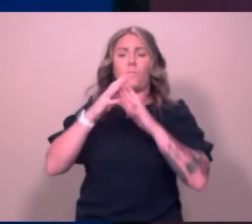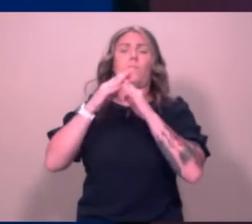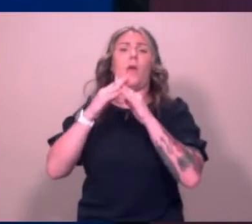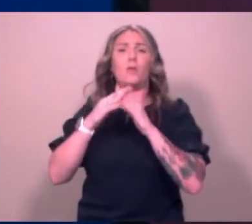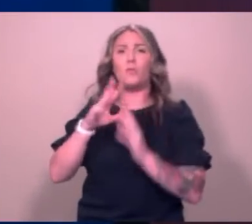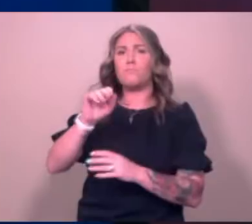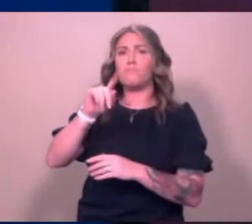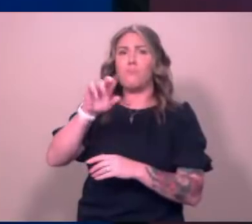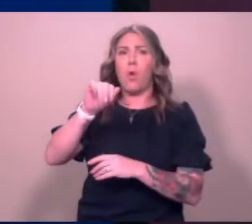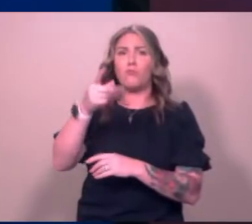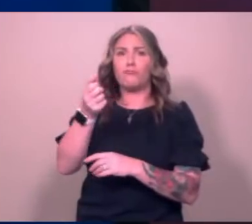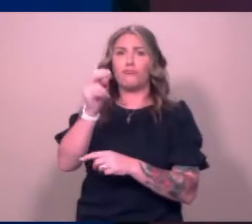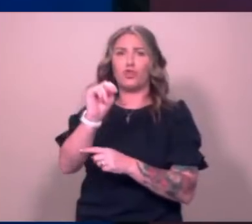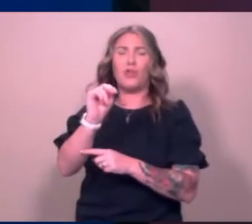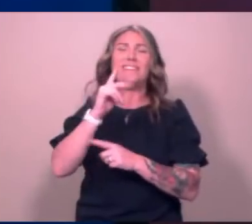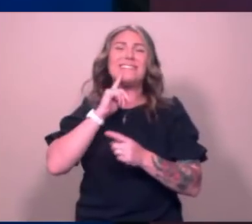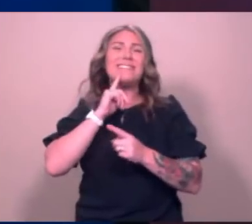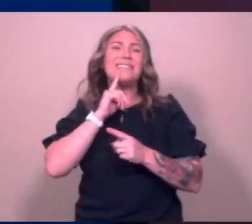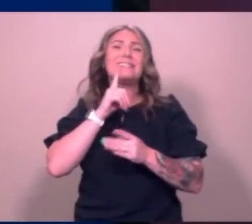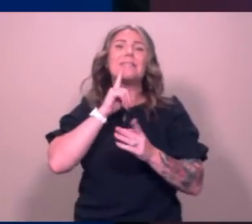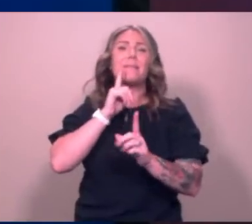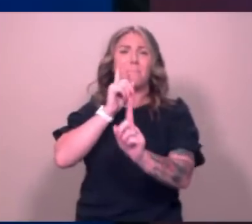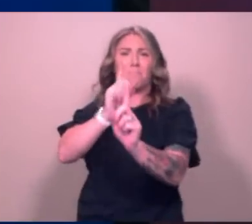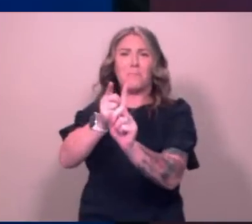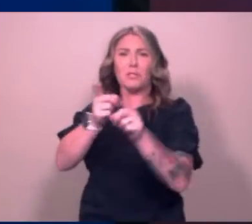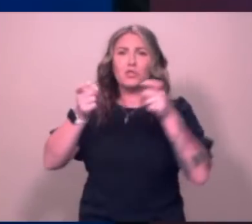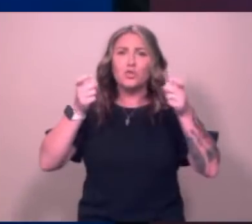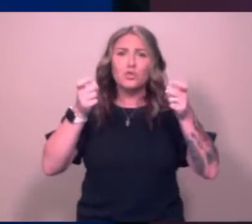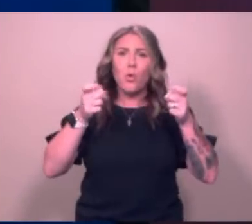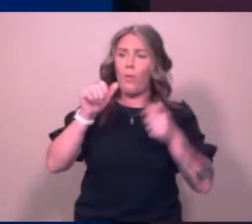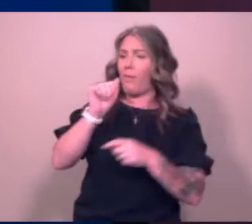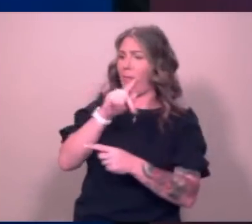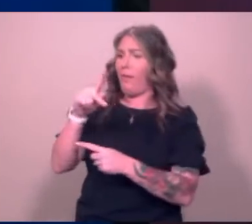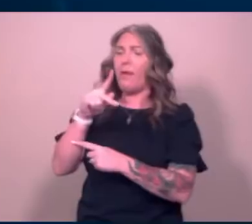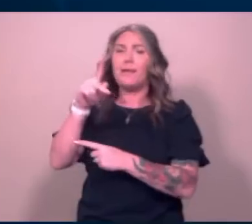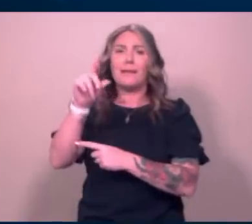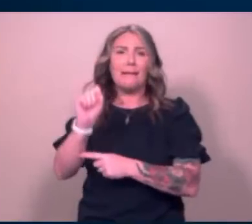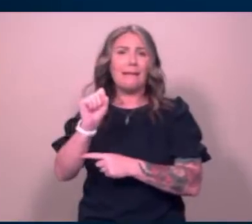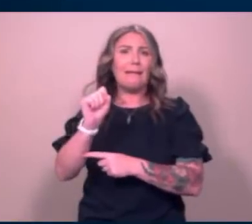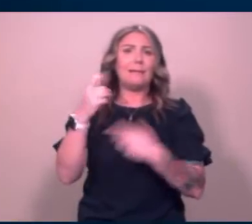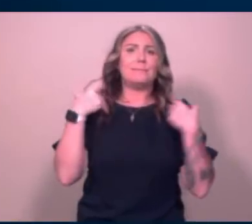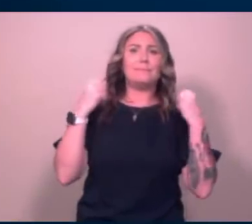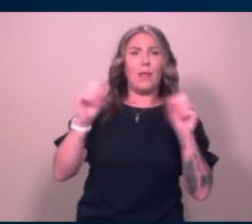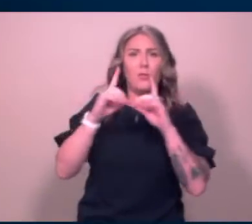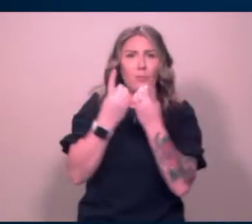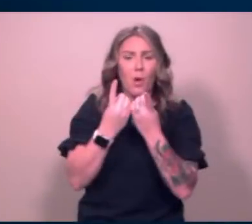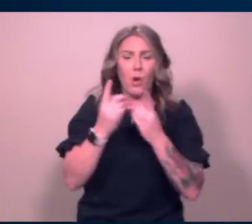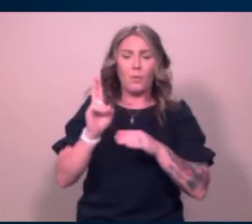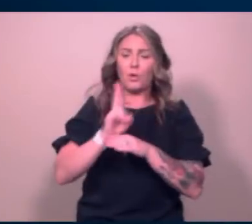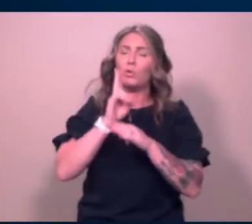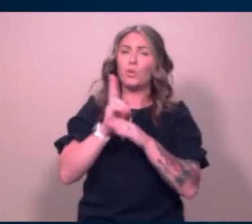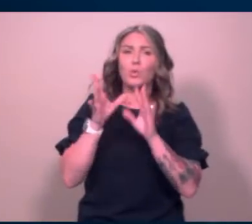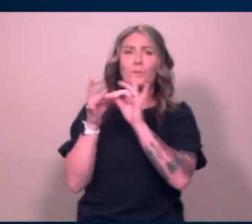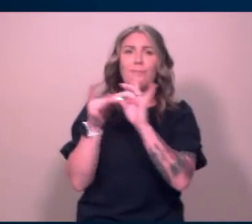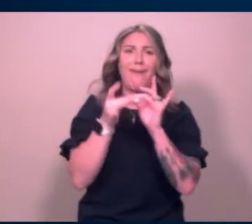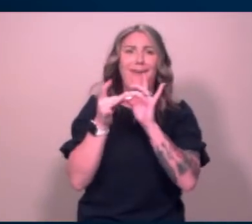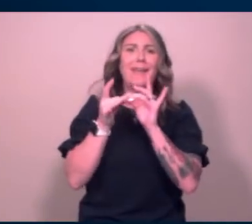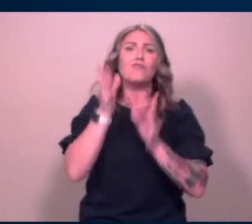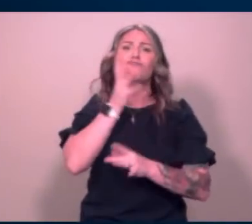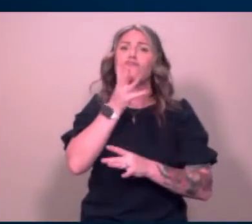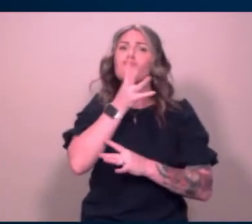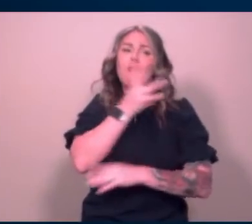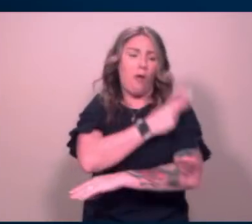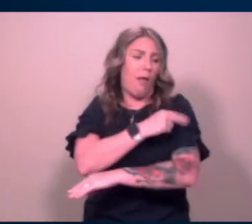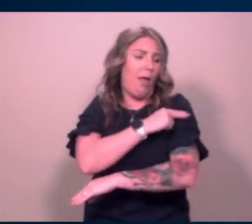Mission Control and is the app that this Kansas Department of Health and Environment uses to connect rural hospitals when trying